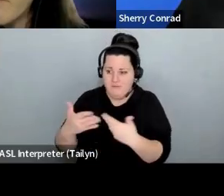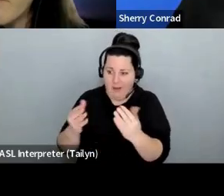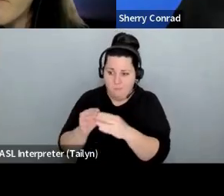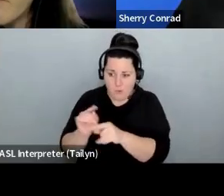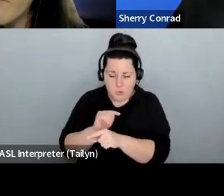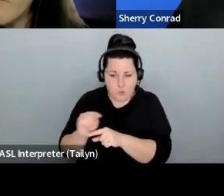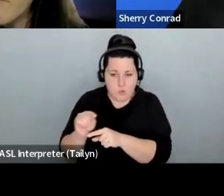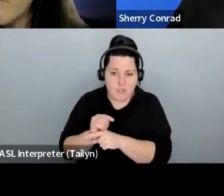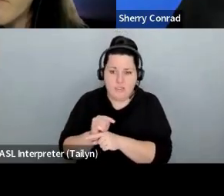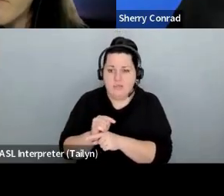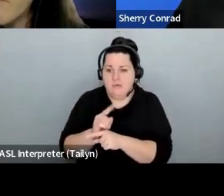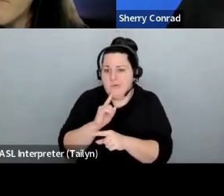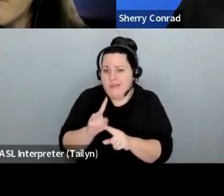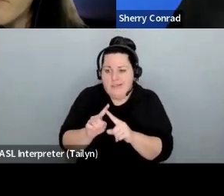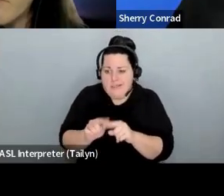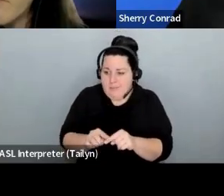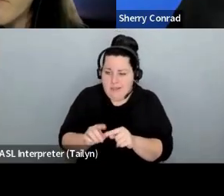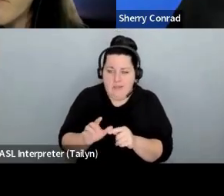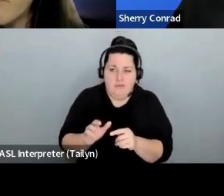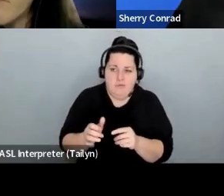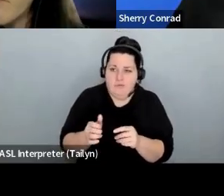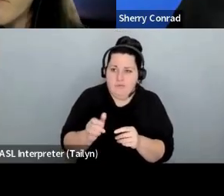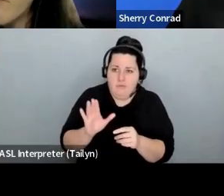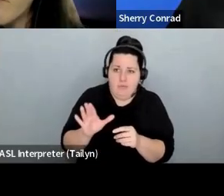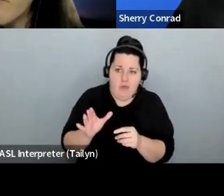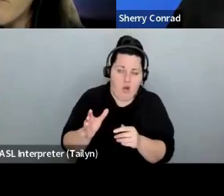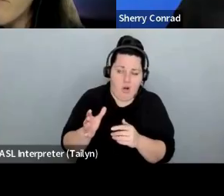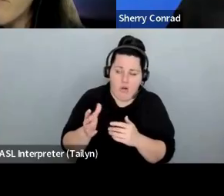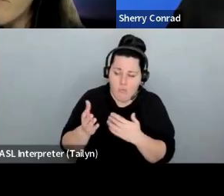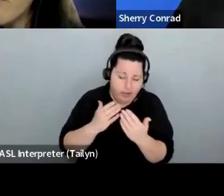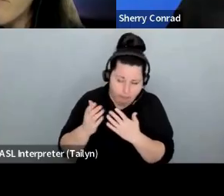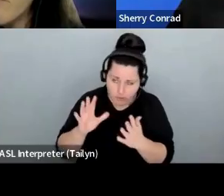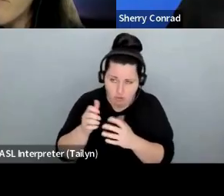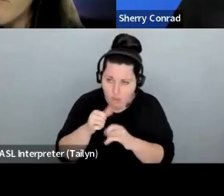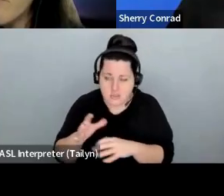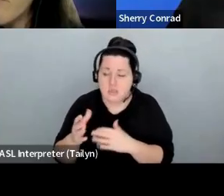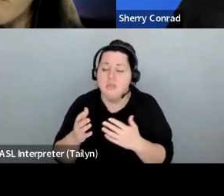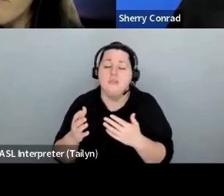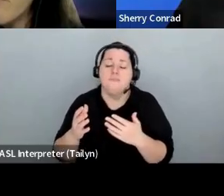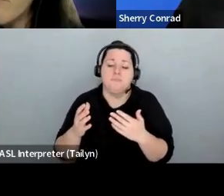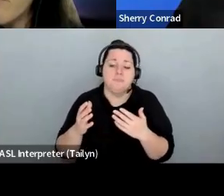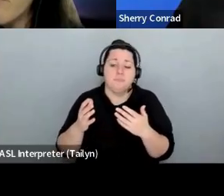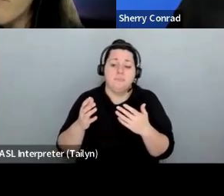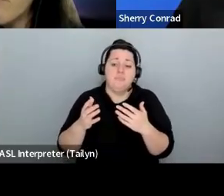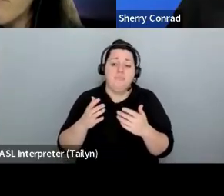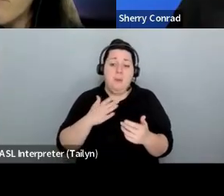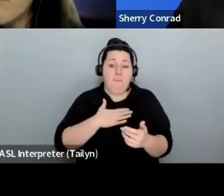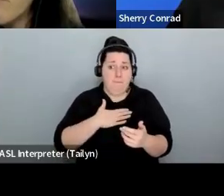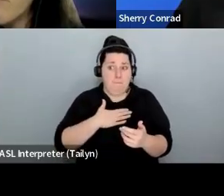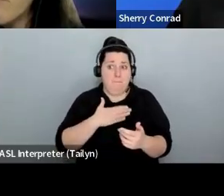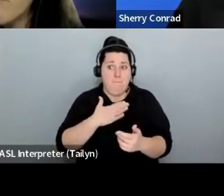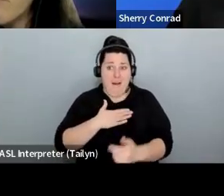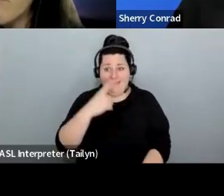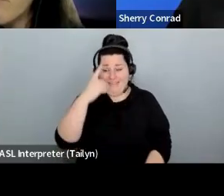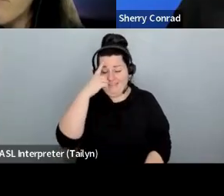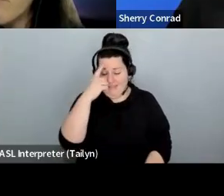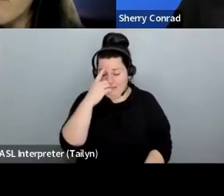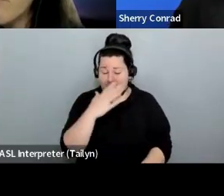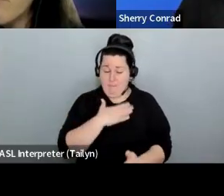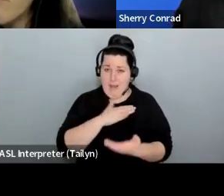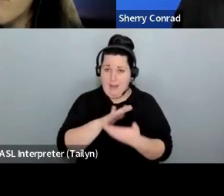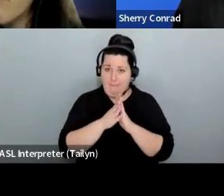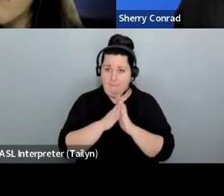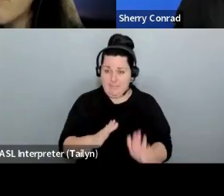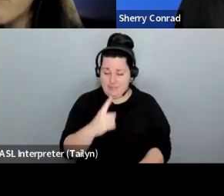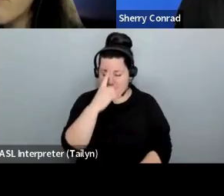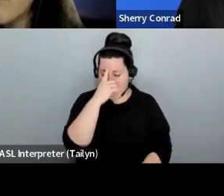training, depending on the loss or the whatever, to do that. I just want for my own sanity and peace of mind and